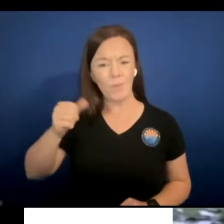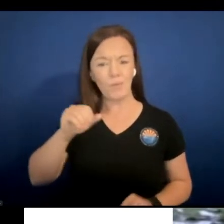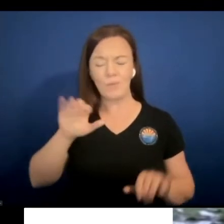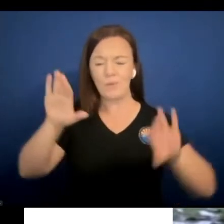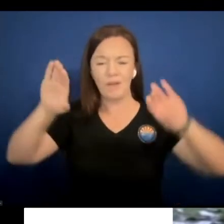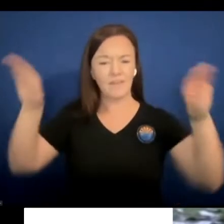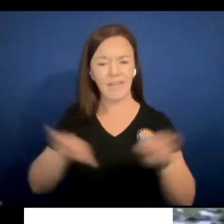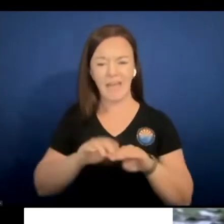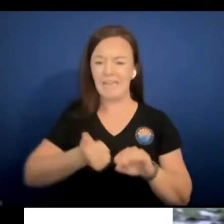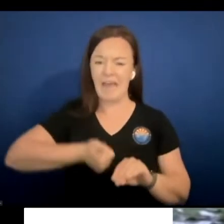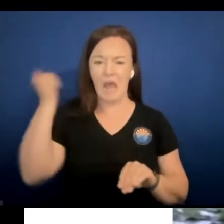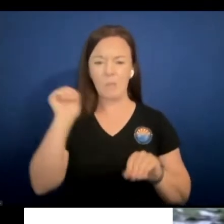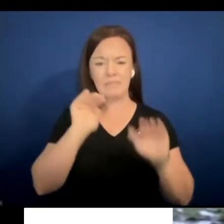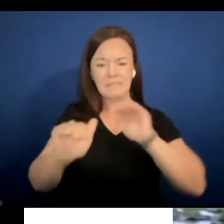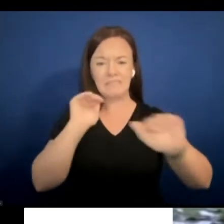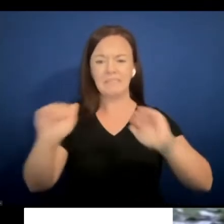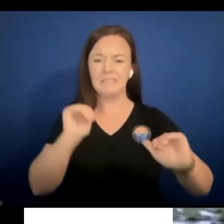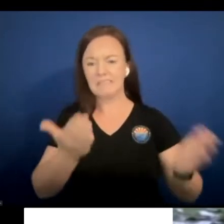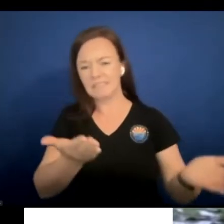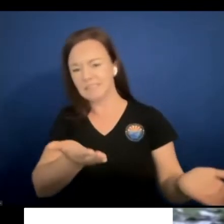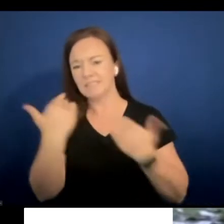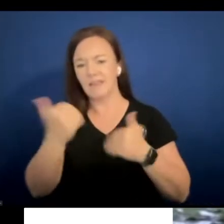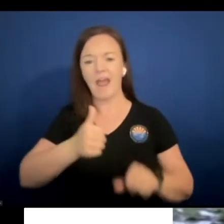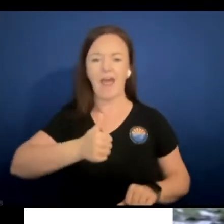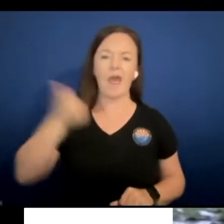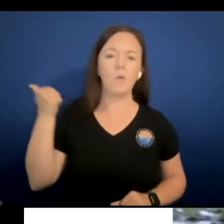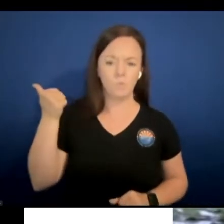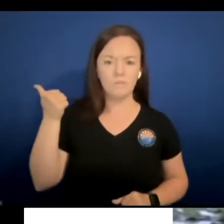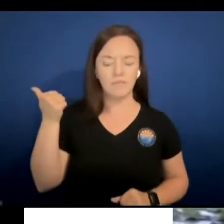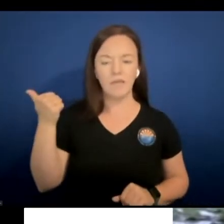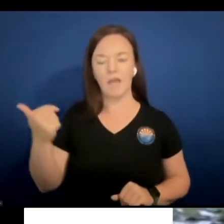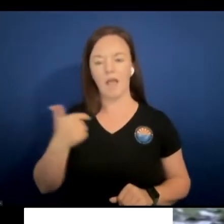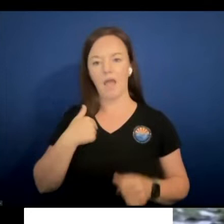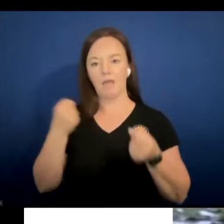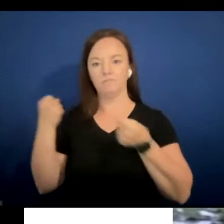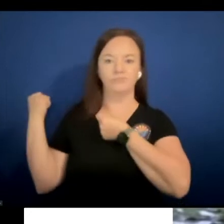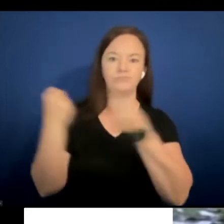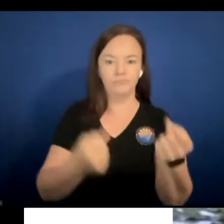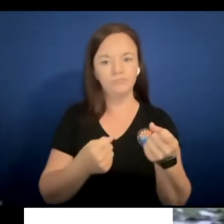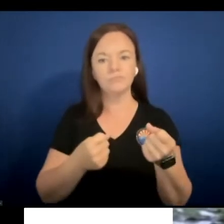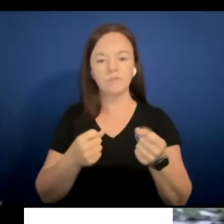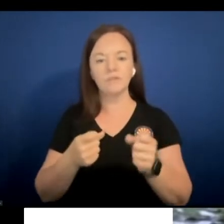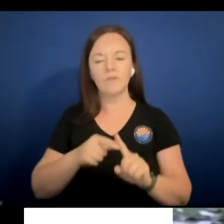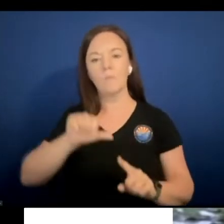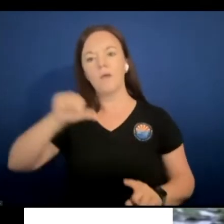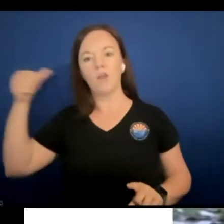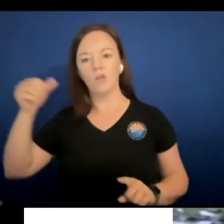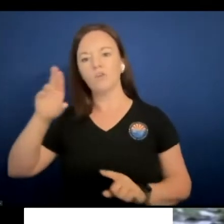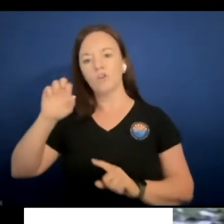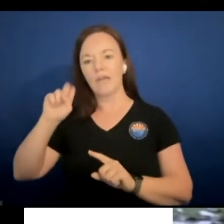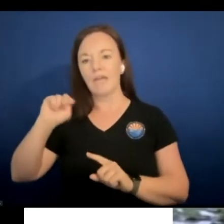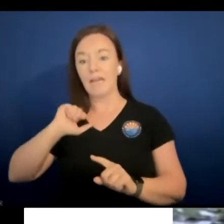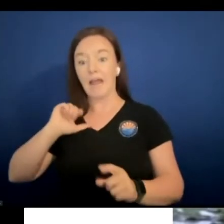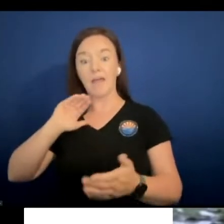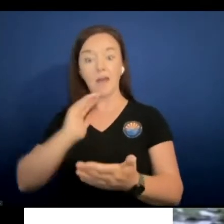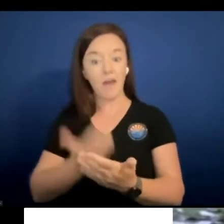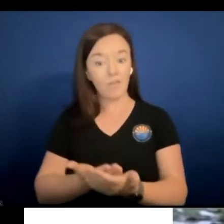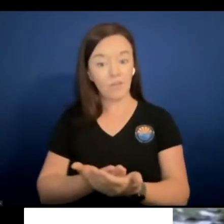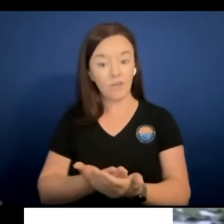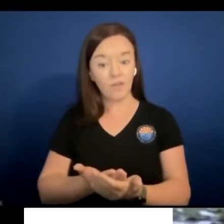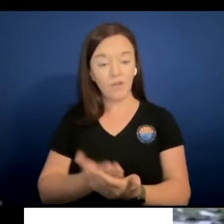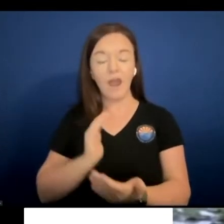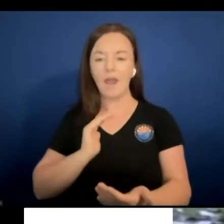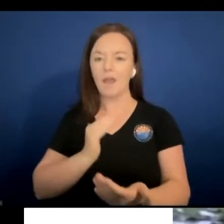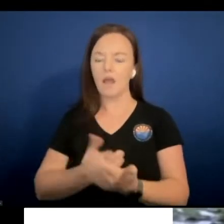let everybody else know. As I zoomed over to the canyon from an adjacent canyon, when I got there